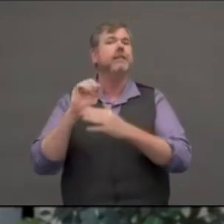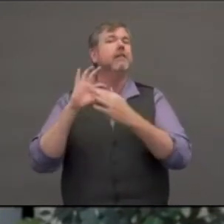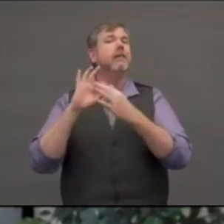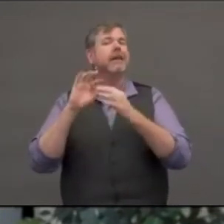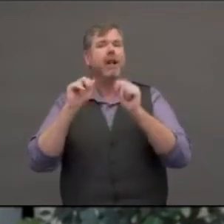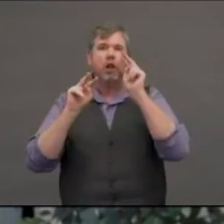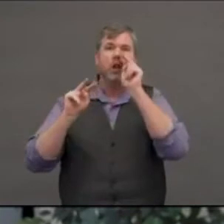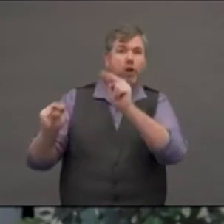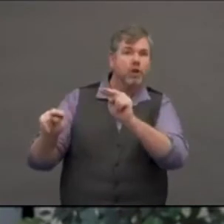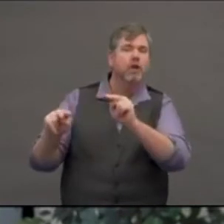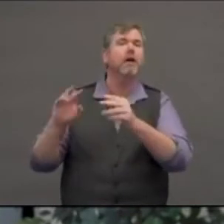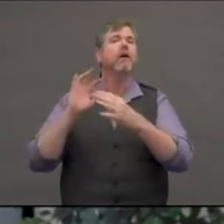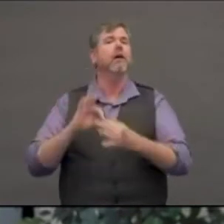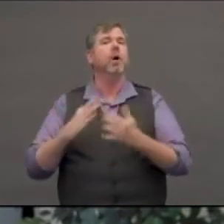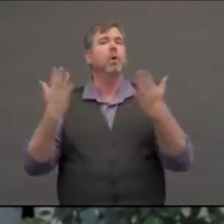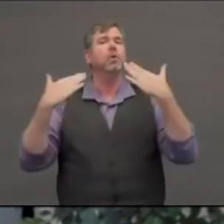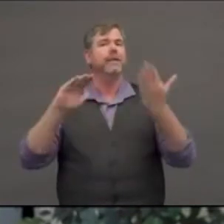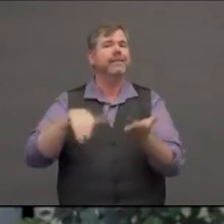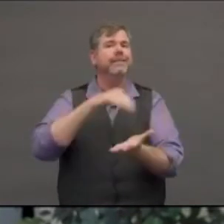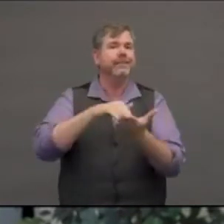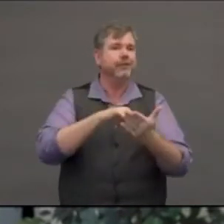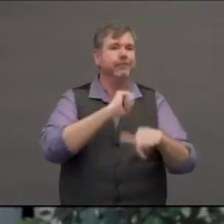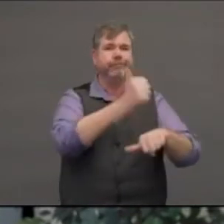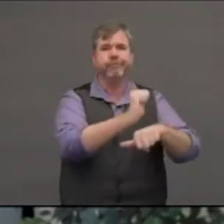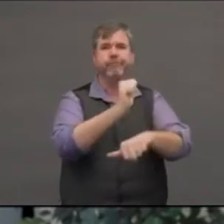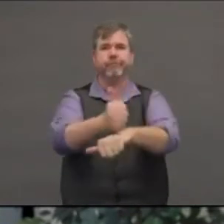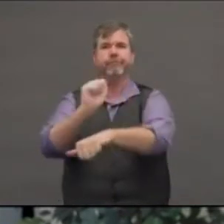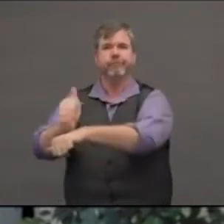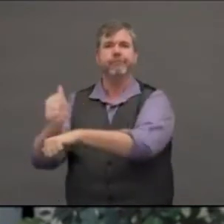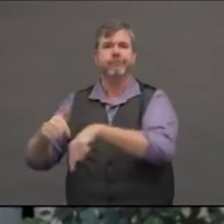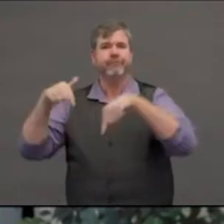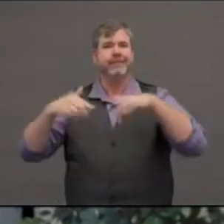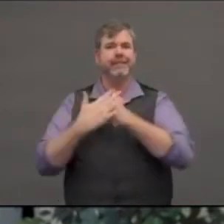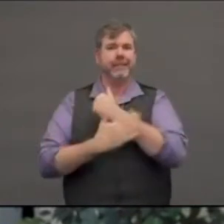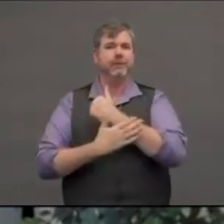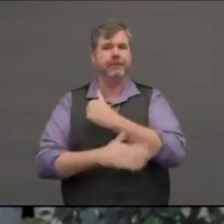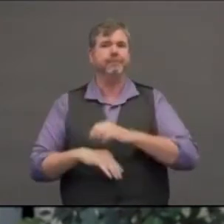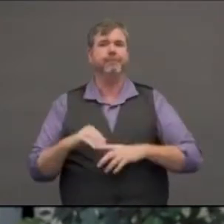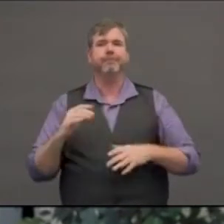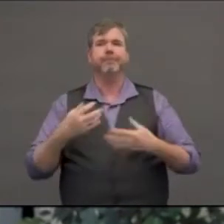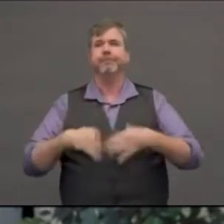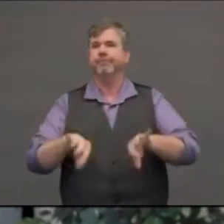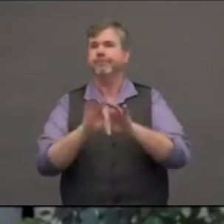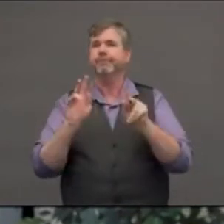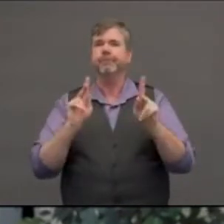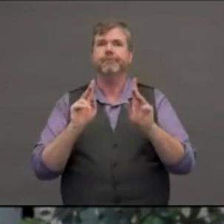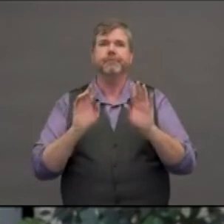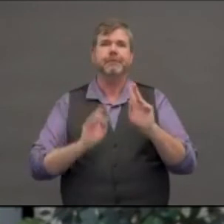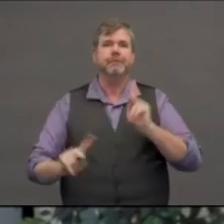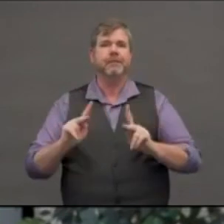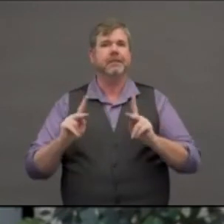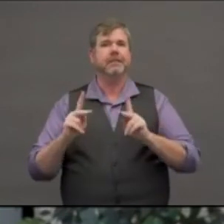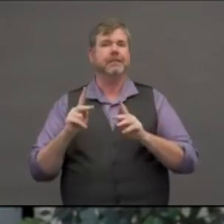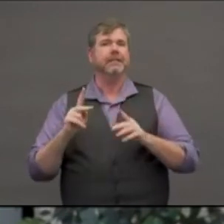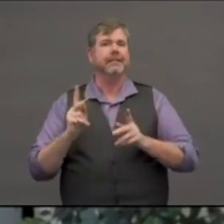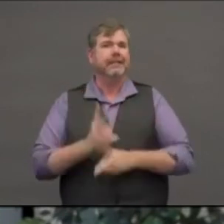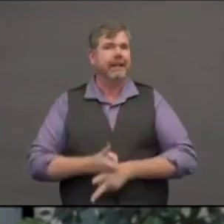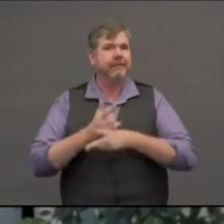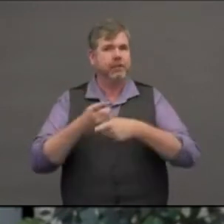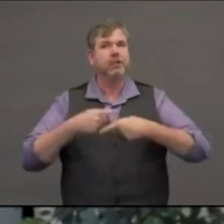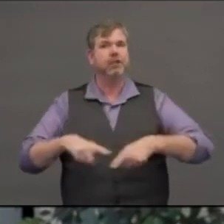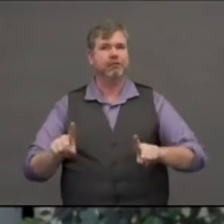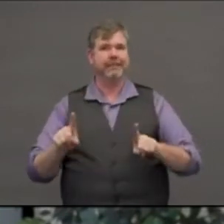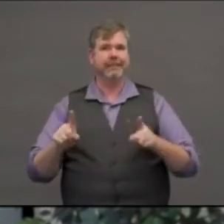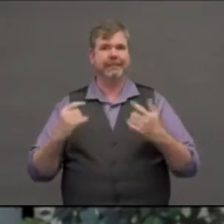county. This is very important that people are careful during this time because we can